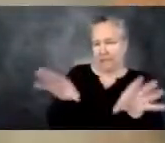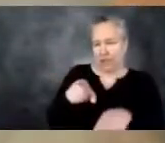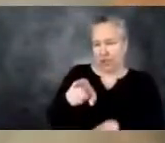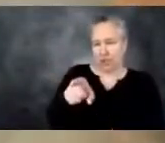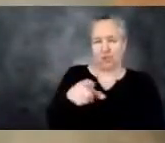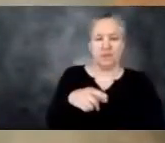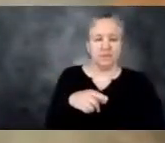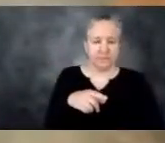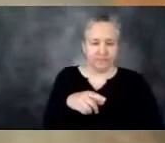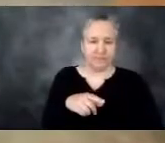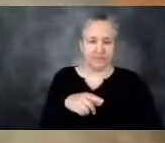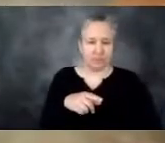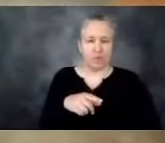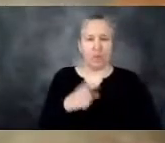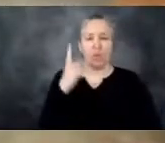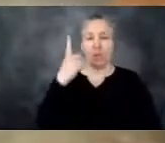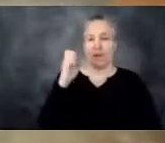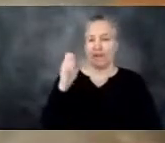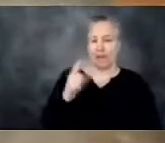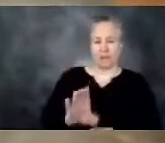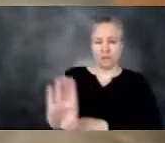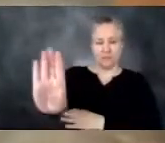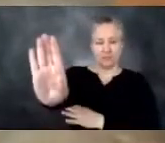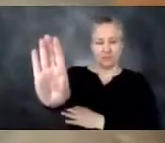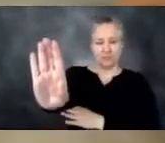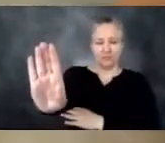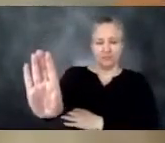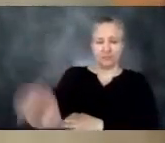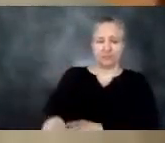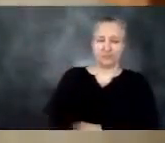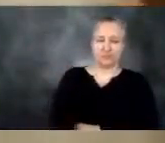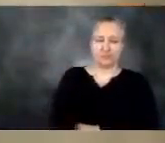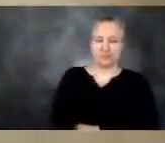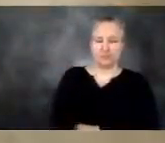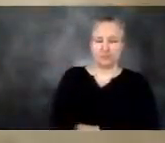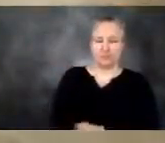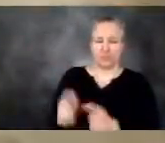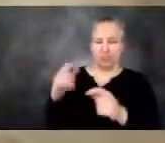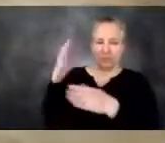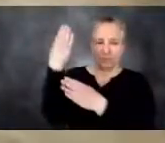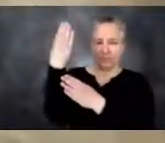want you to have you, I want you to kick one foot out in front of you. I'm going to keep adjusting.